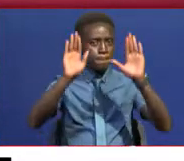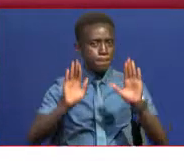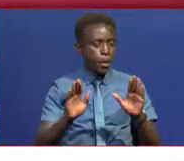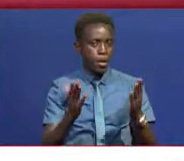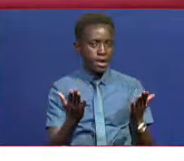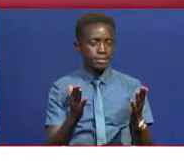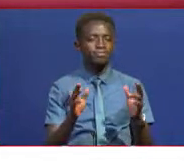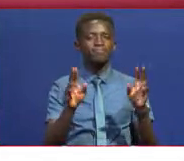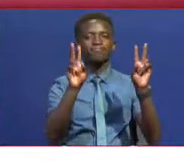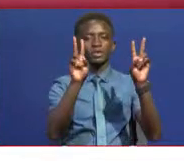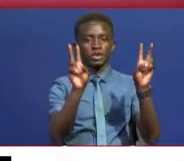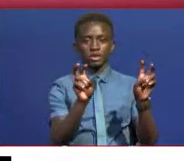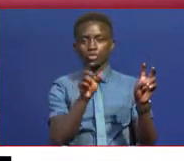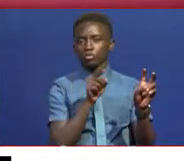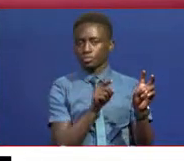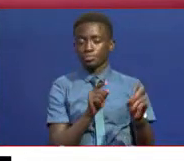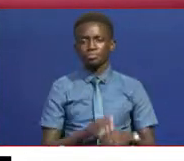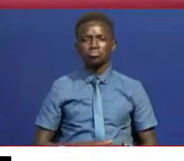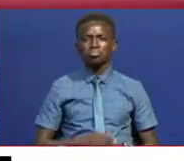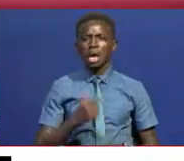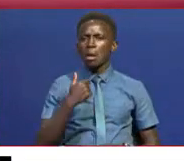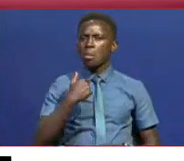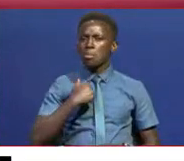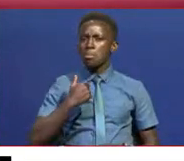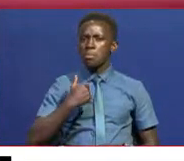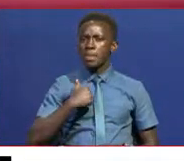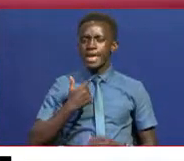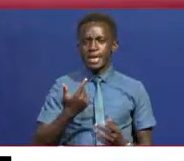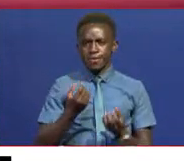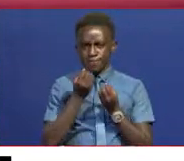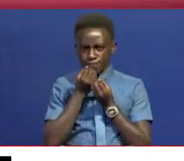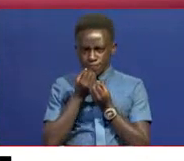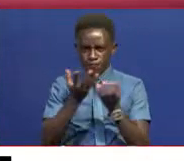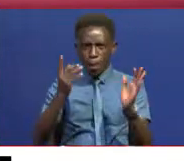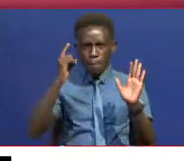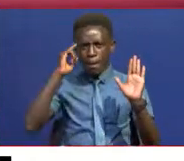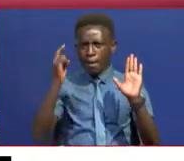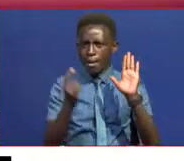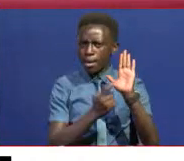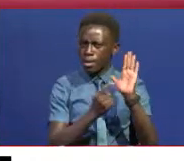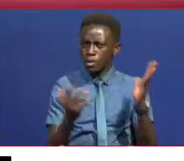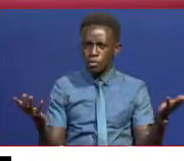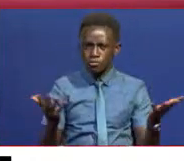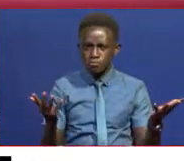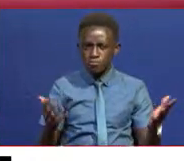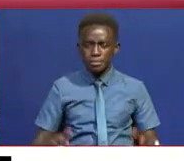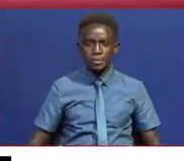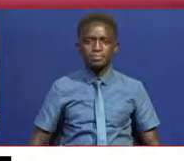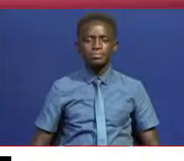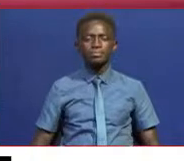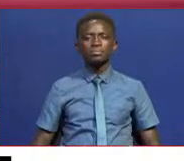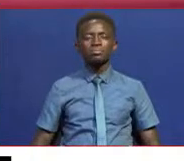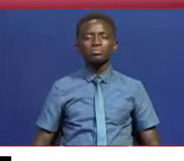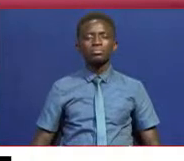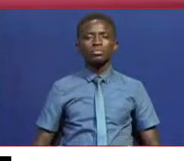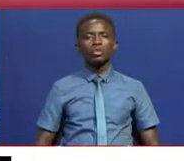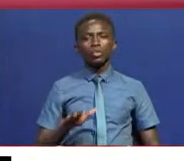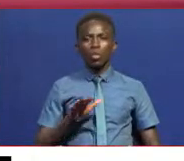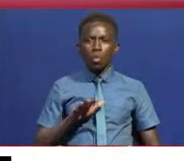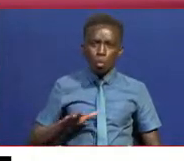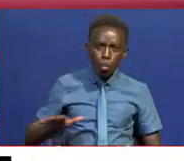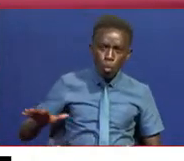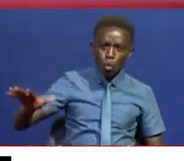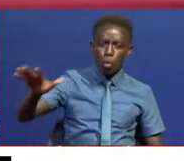And what I want to acknowledge is that we are all